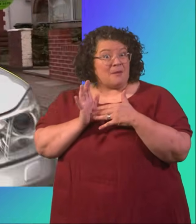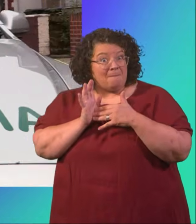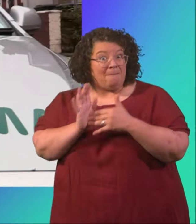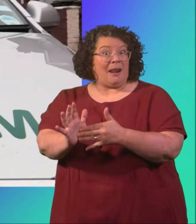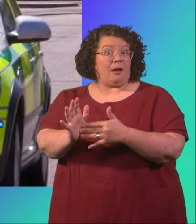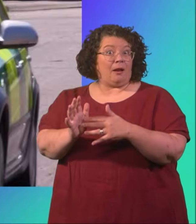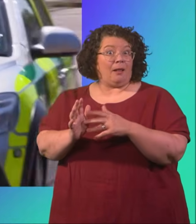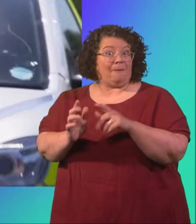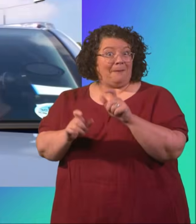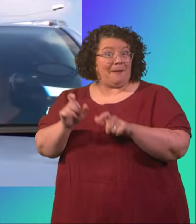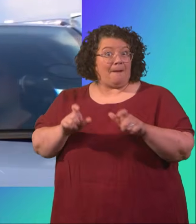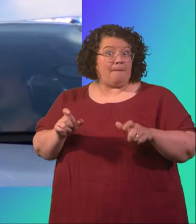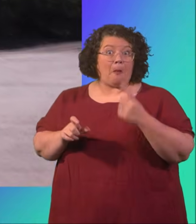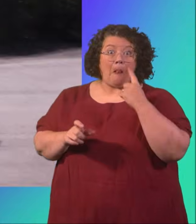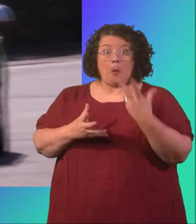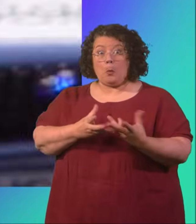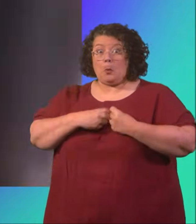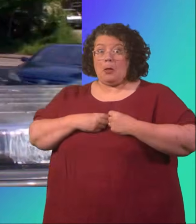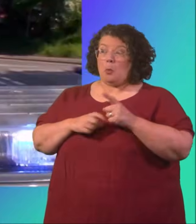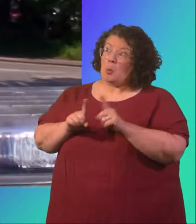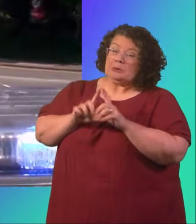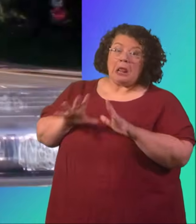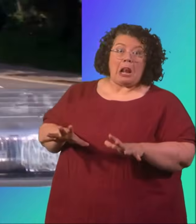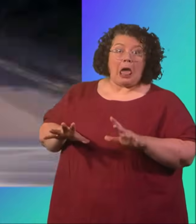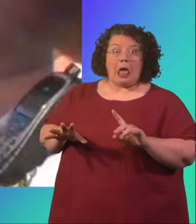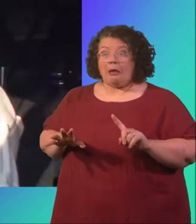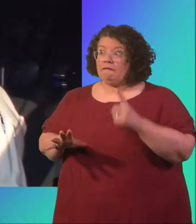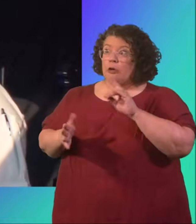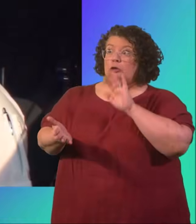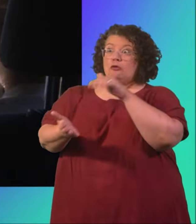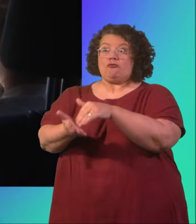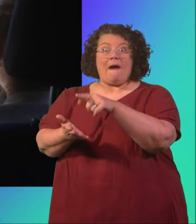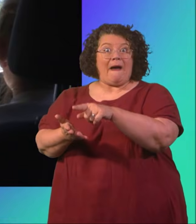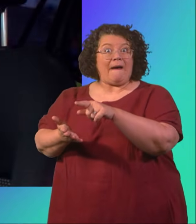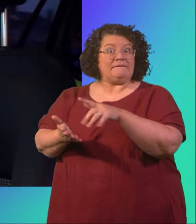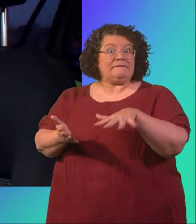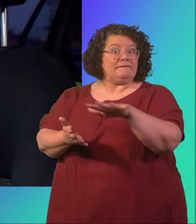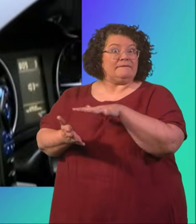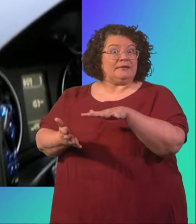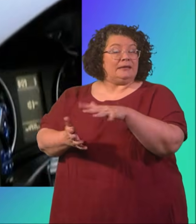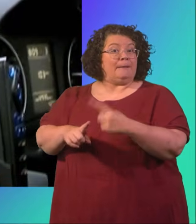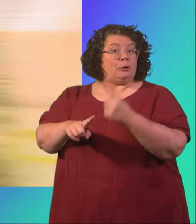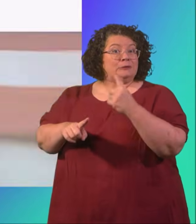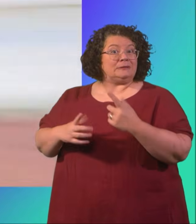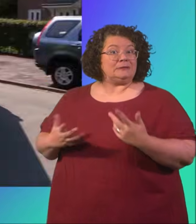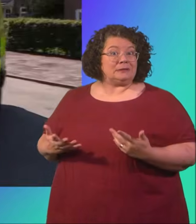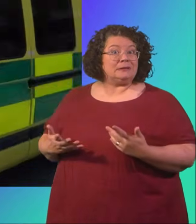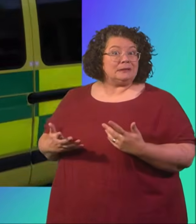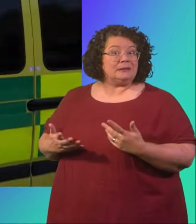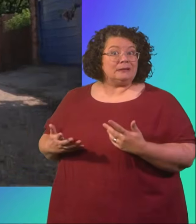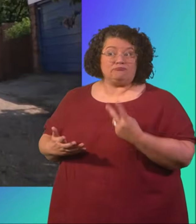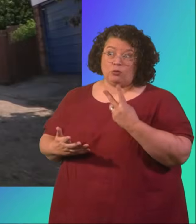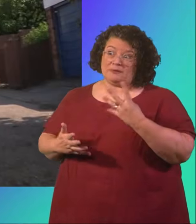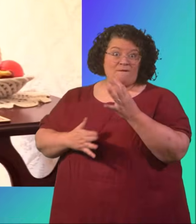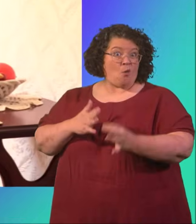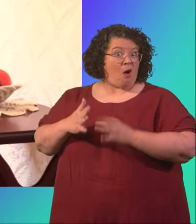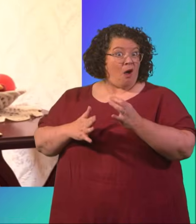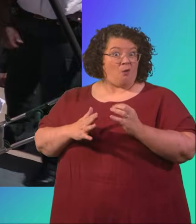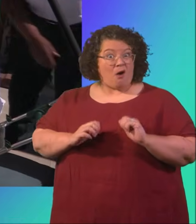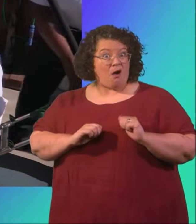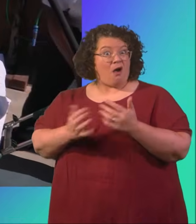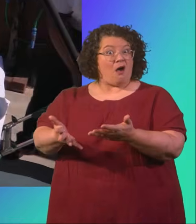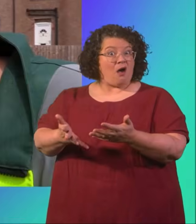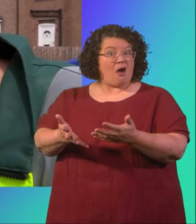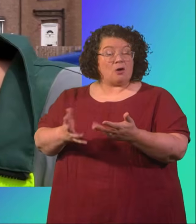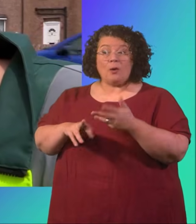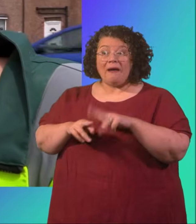emergency. This fast medical service is on standby, ready to help you 24 hours a day. If you have an